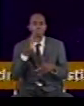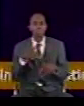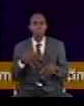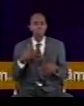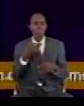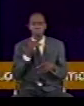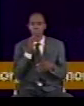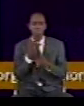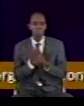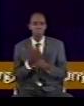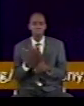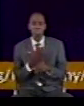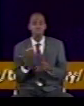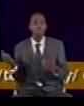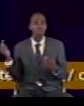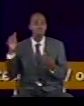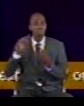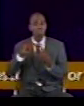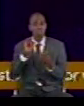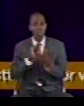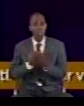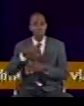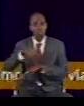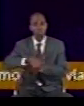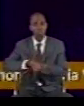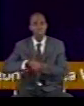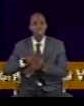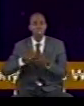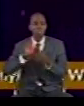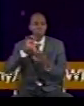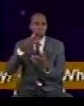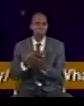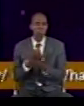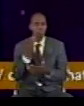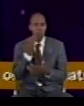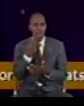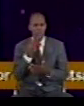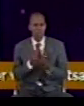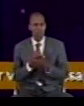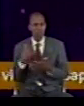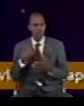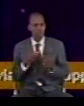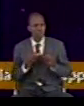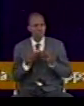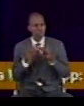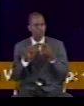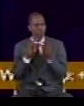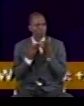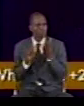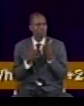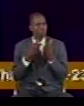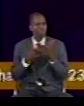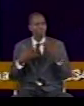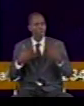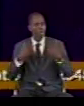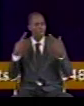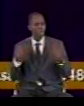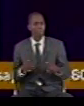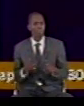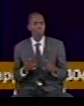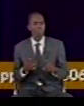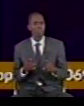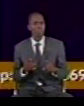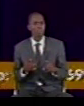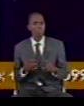until that night. As I got to myself, they say we should be checking what has happened. So, well, maybe